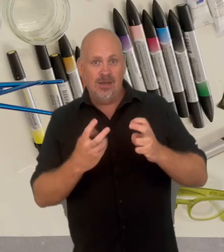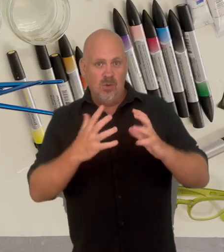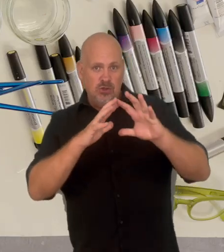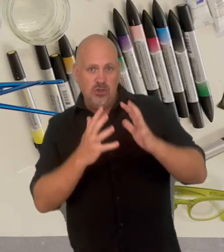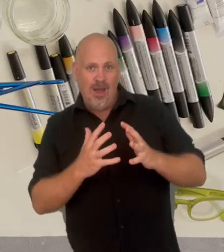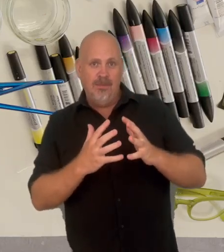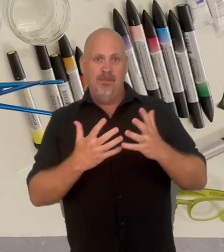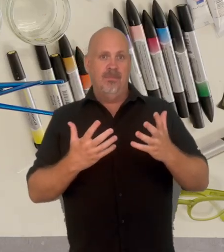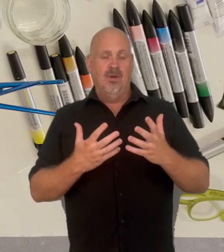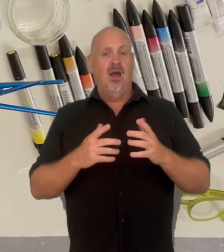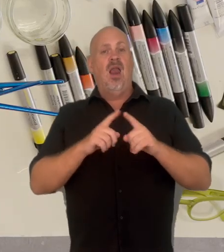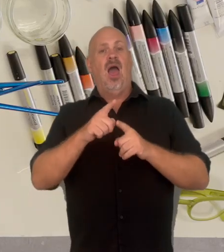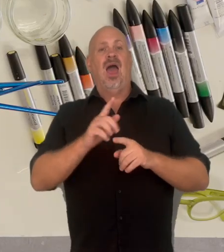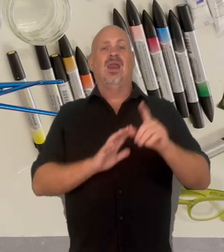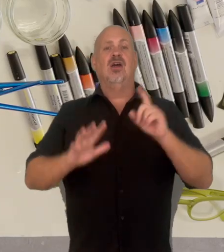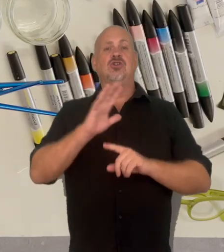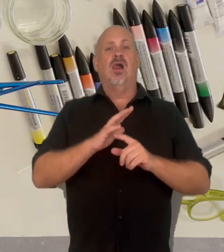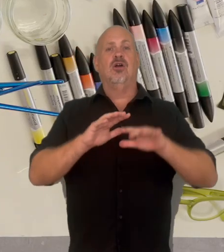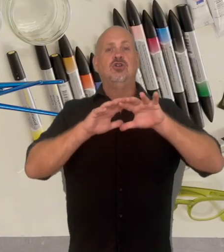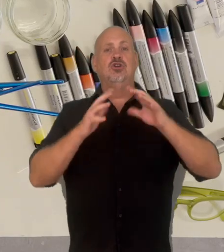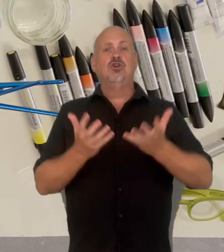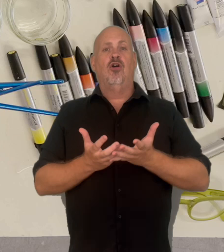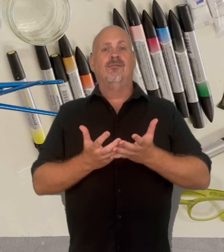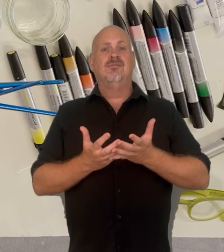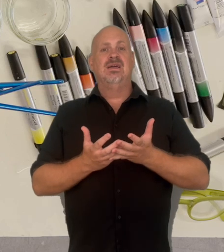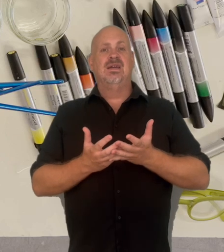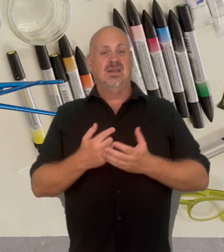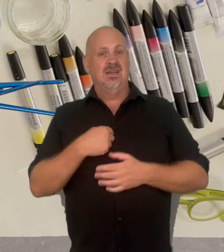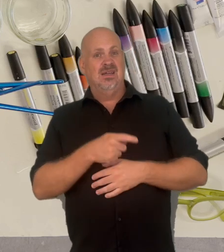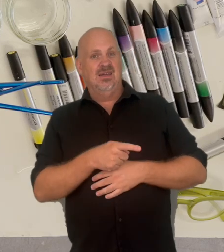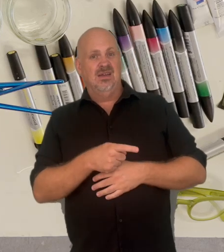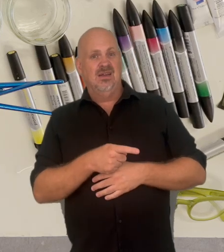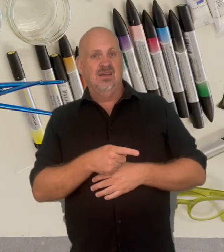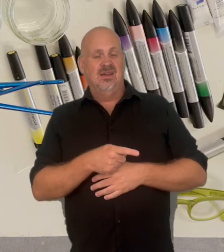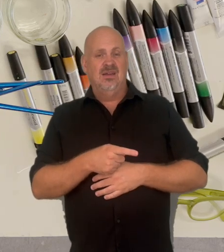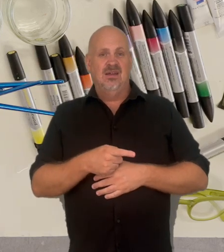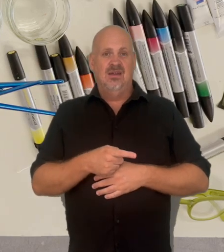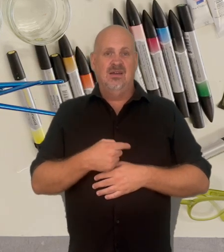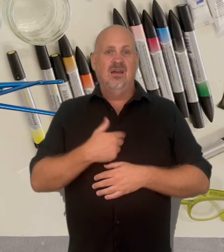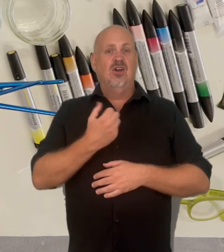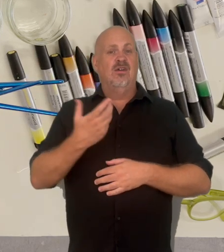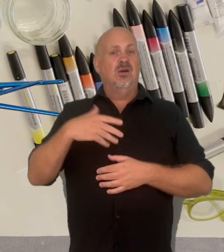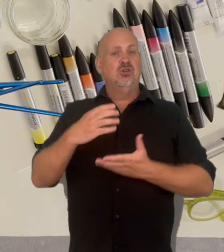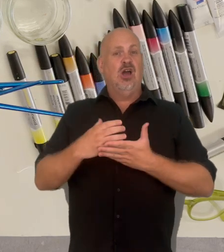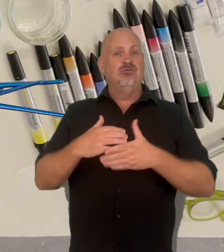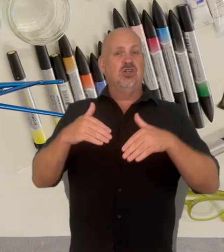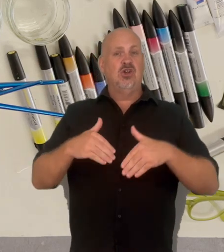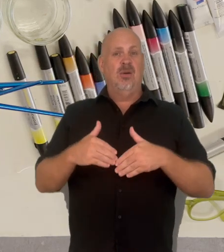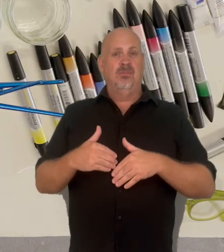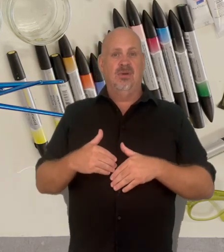are old National Geographics that I got from the charity shop that's 2-minute walks from my